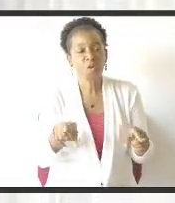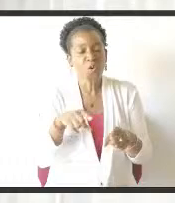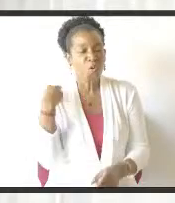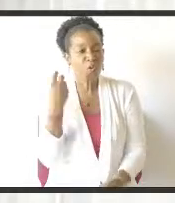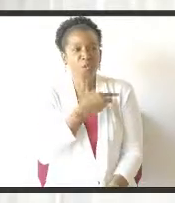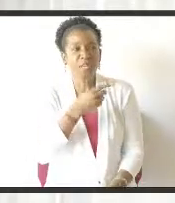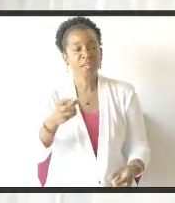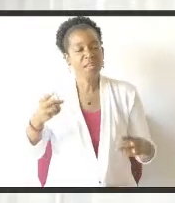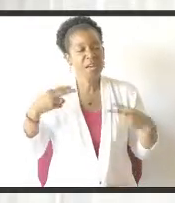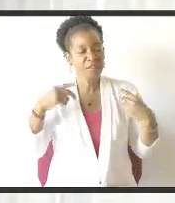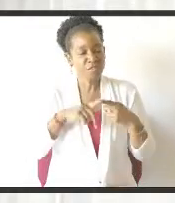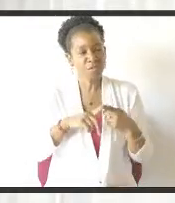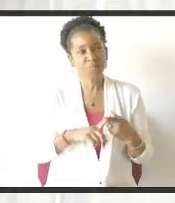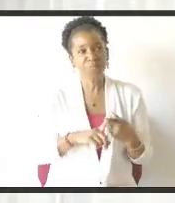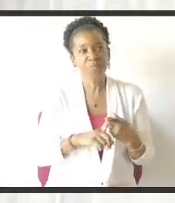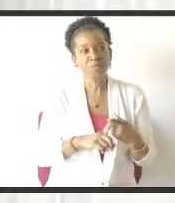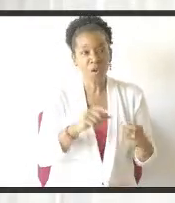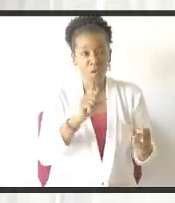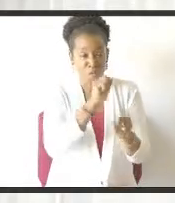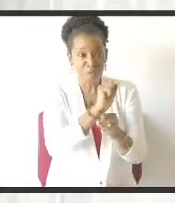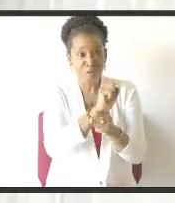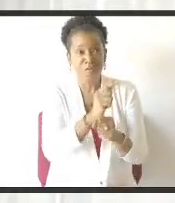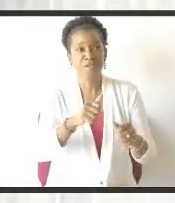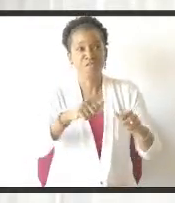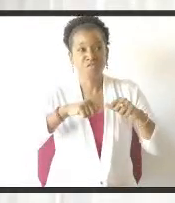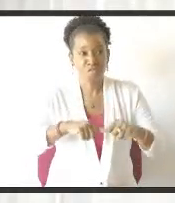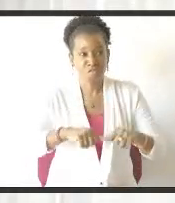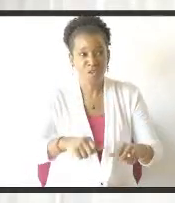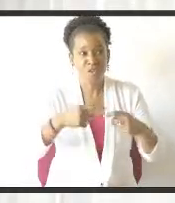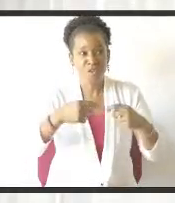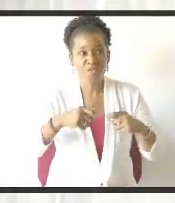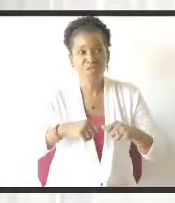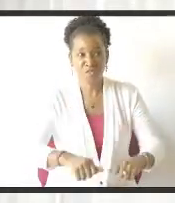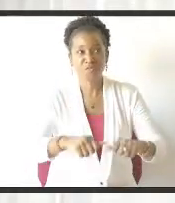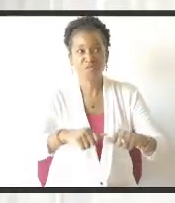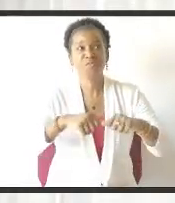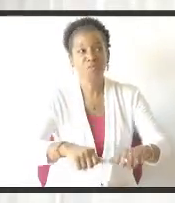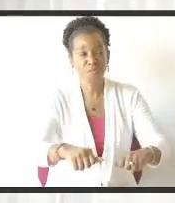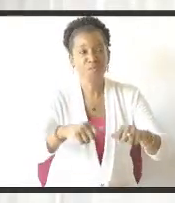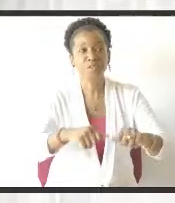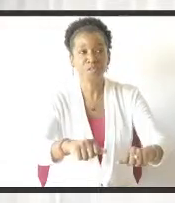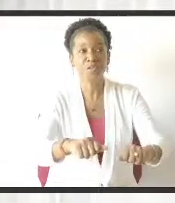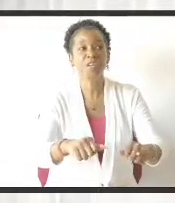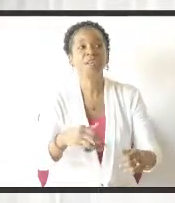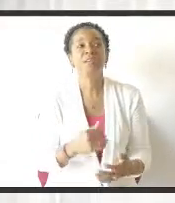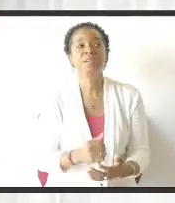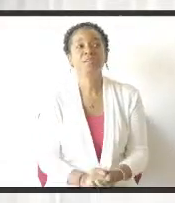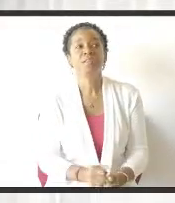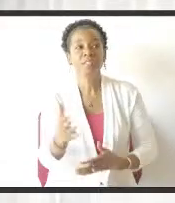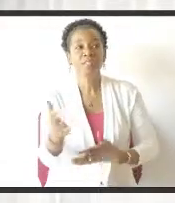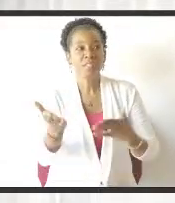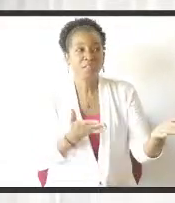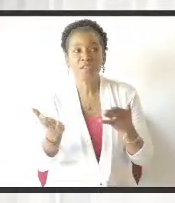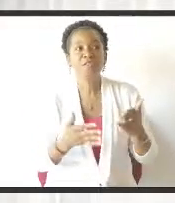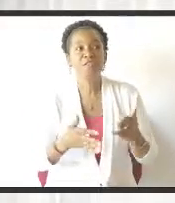obtain what kind of crown? A corruptible crown. But we do it to obtain